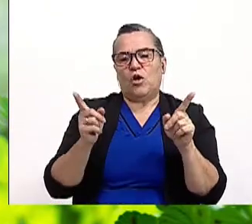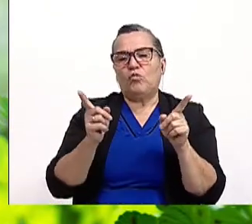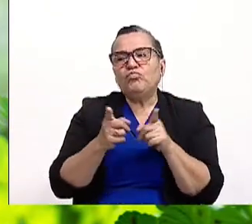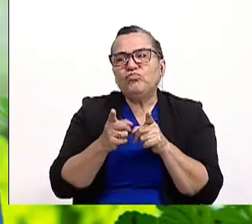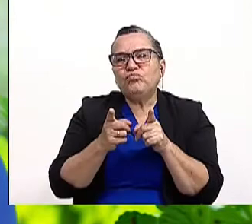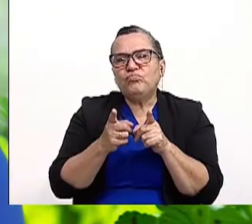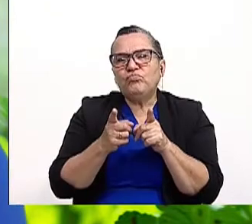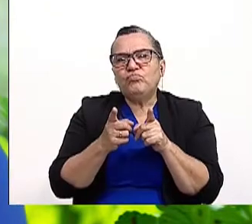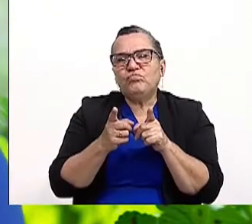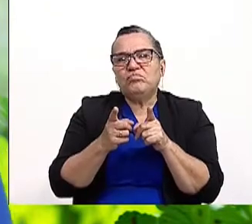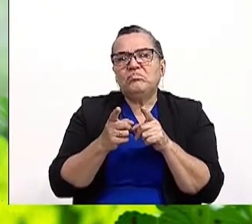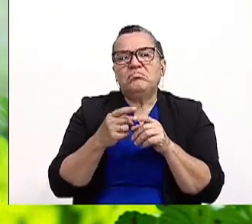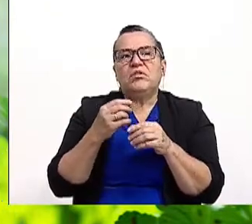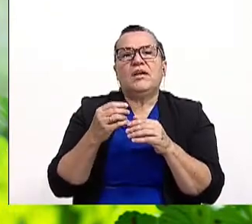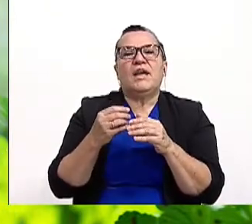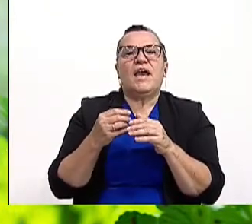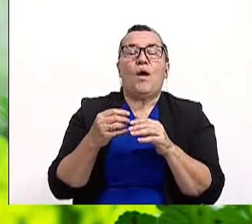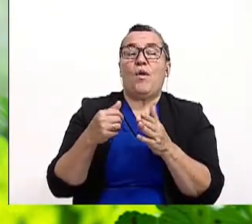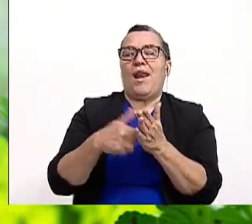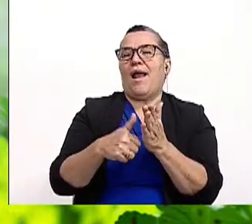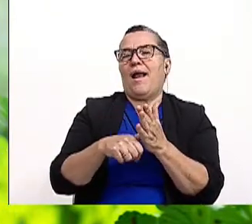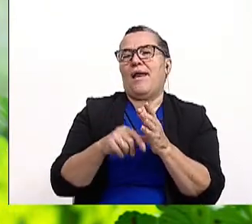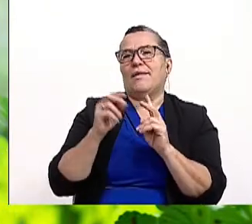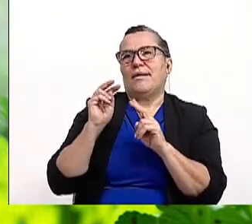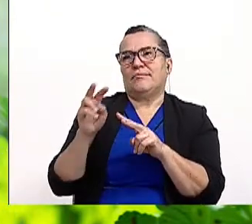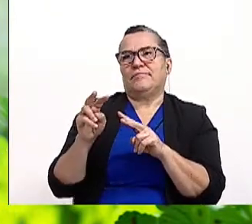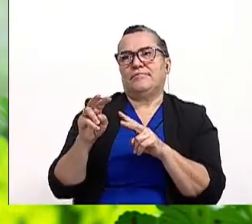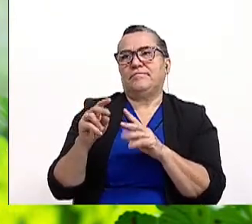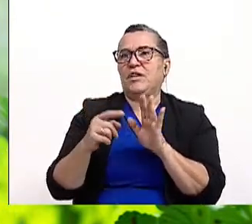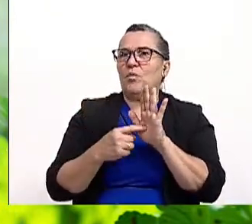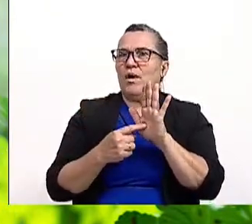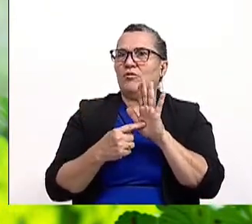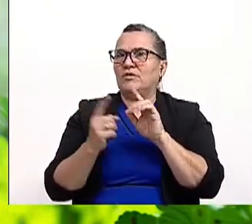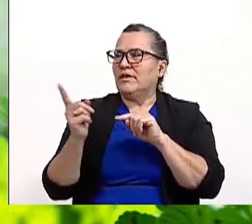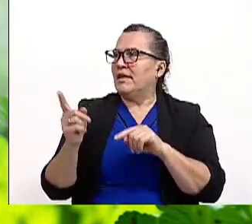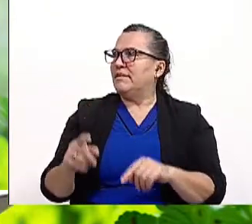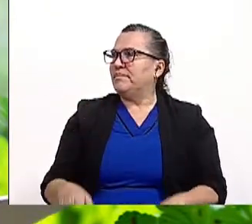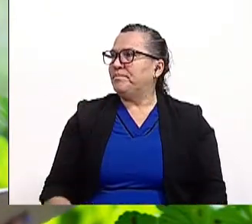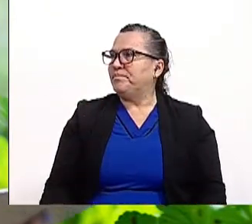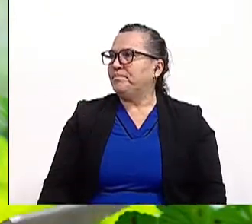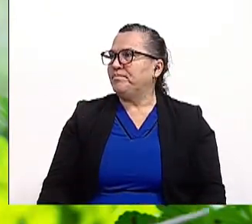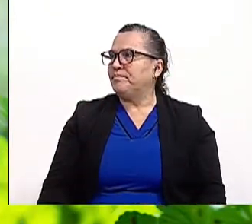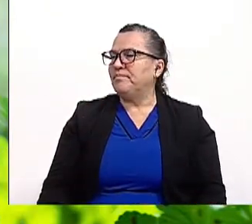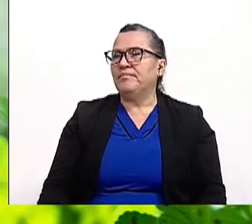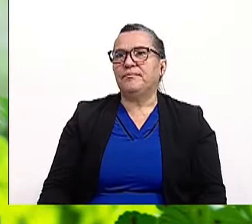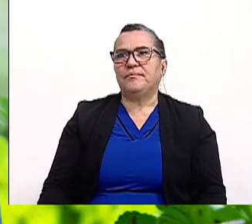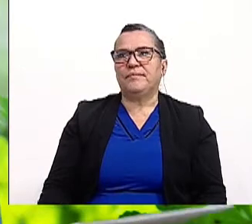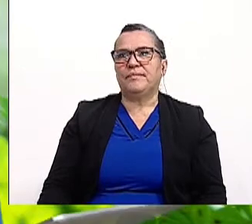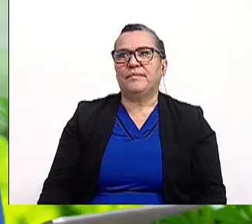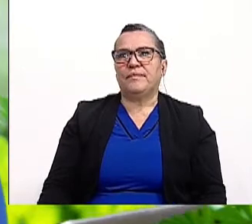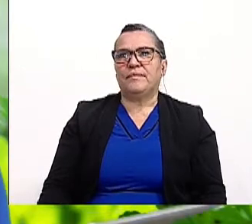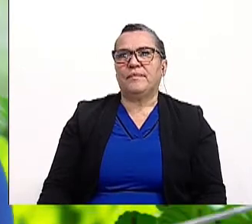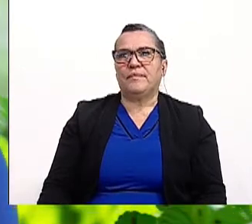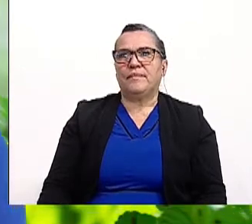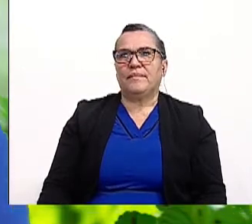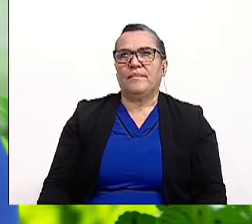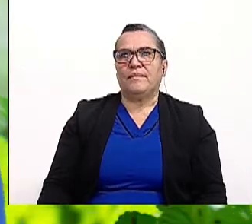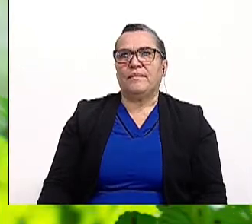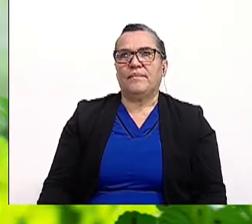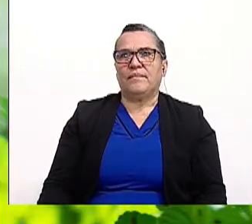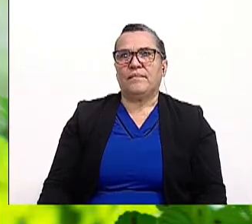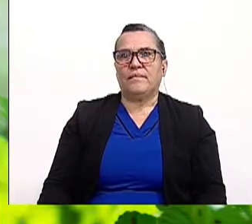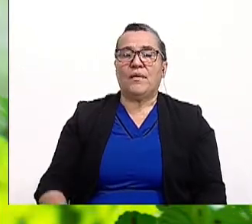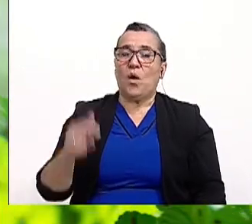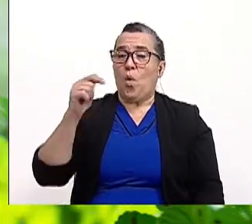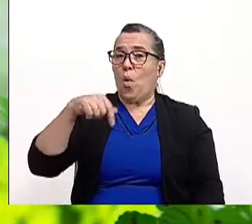that make up a newsletter. And I'm going to show you, this is a newsletter that we're going to use